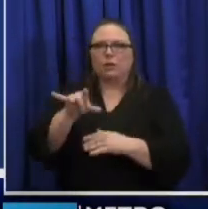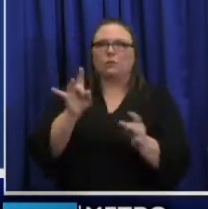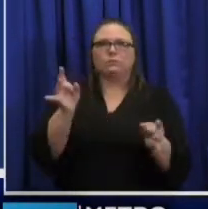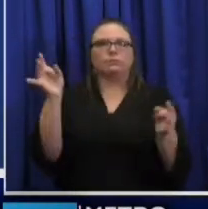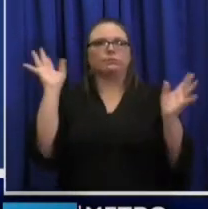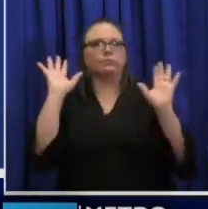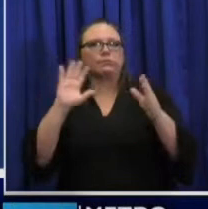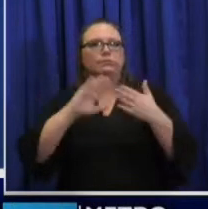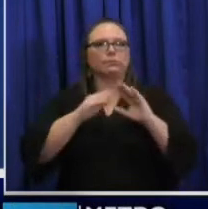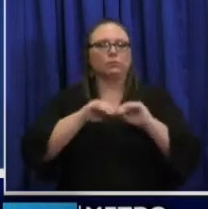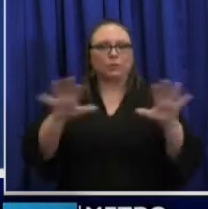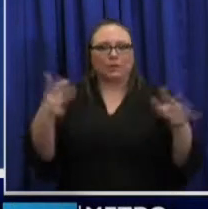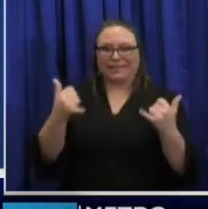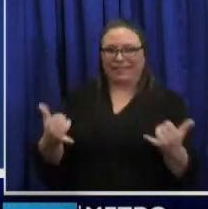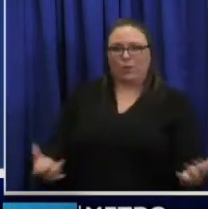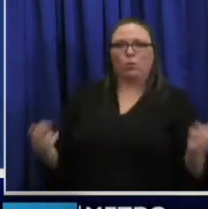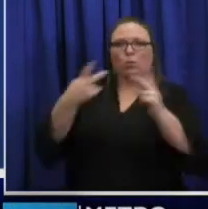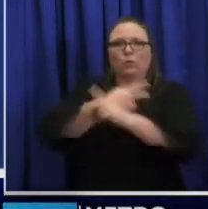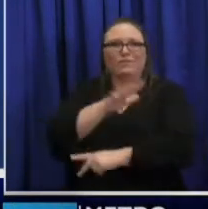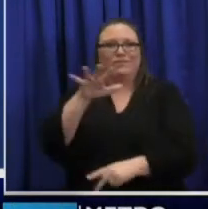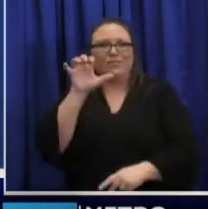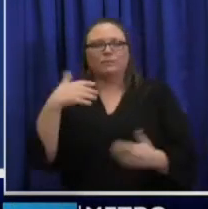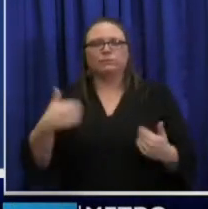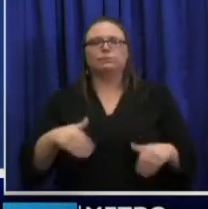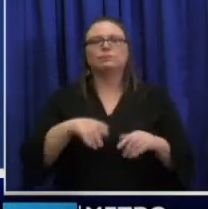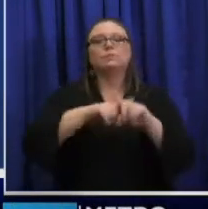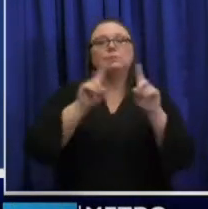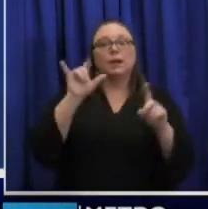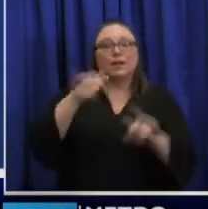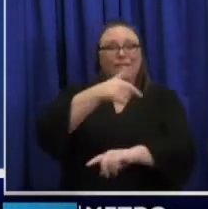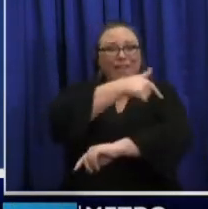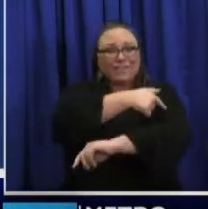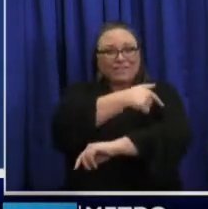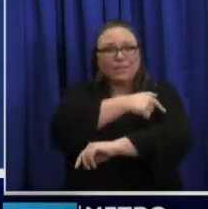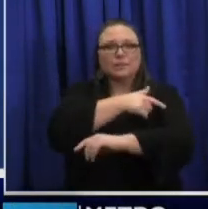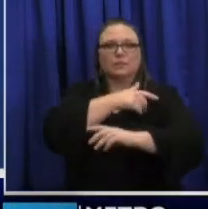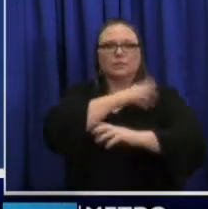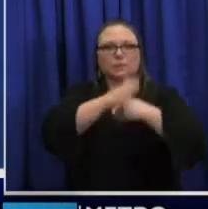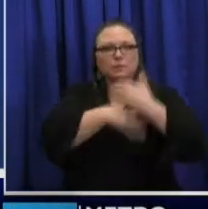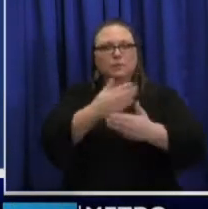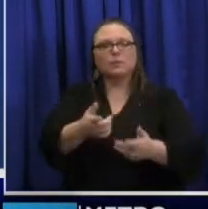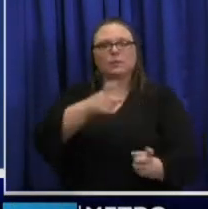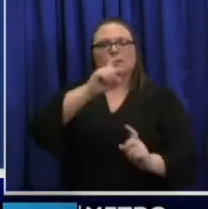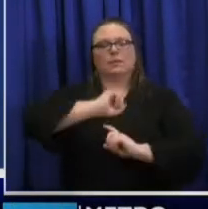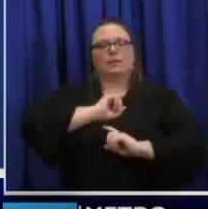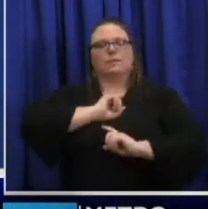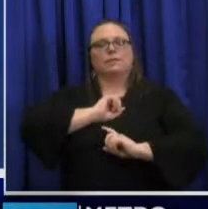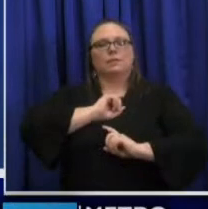indicated community spread. I think that vaccination gives us